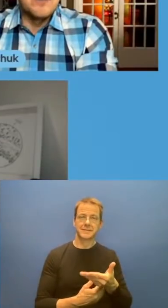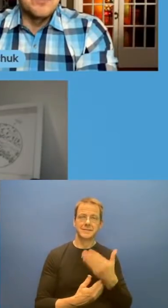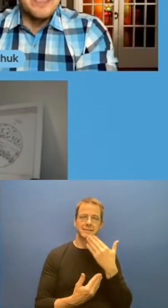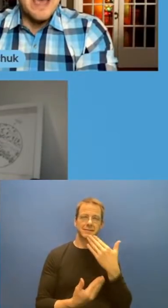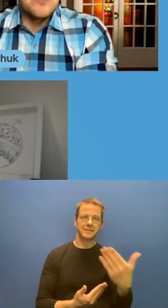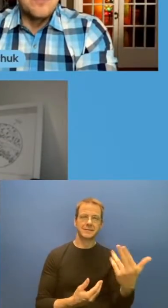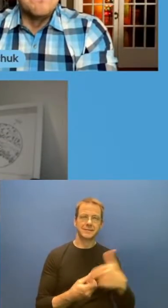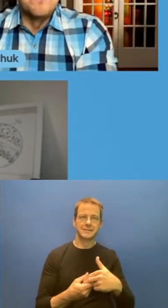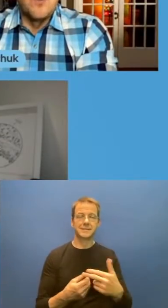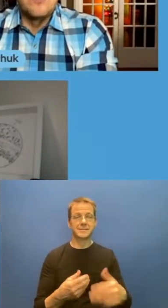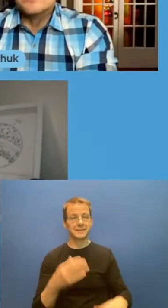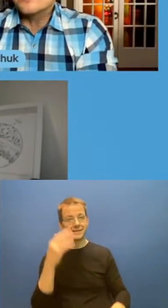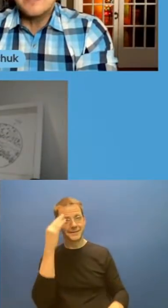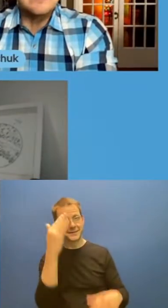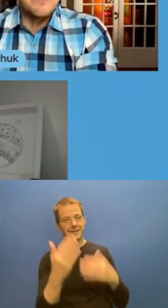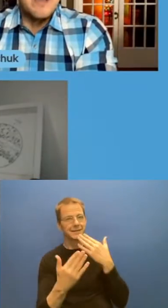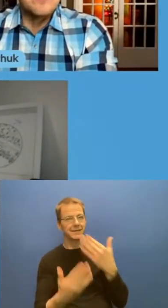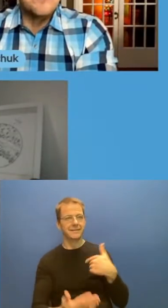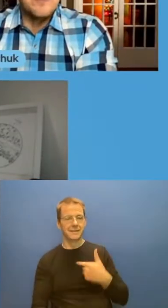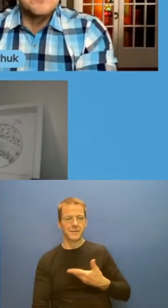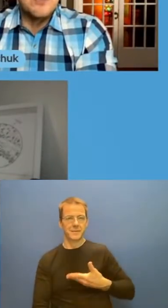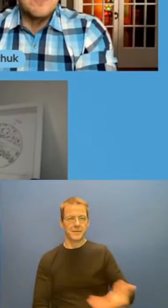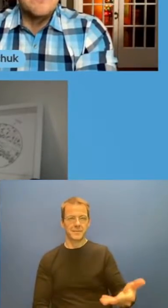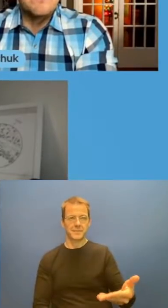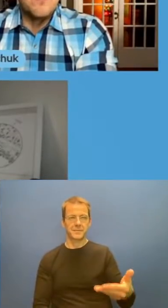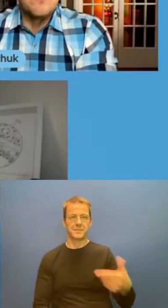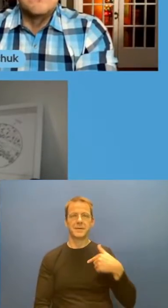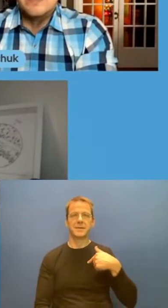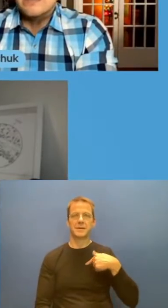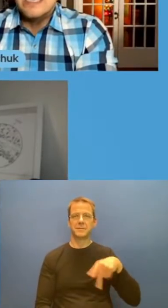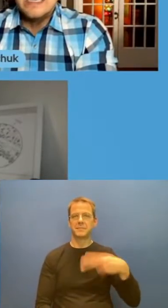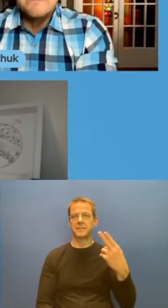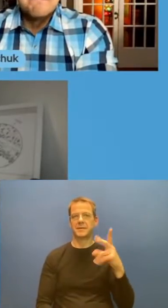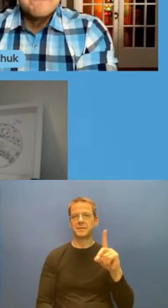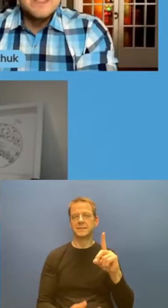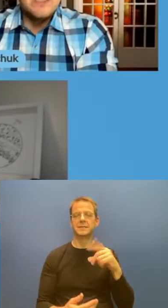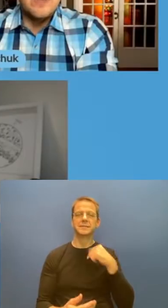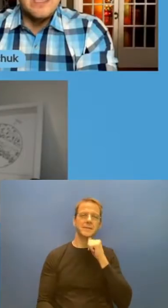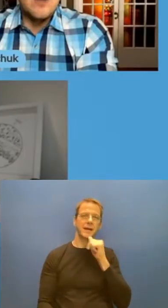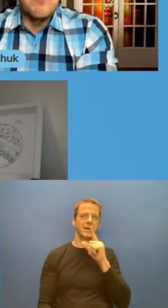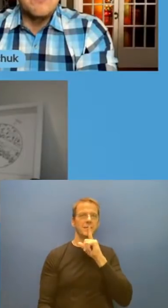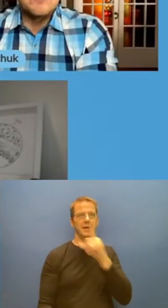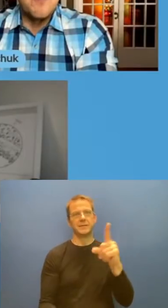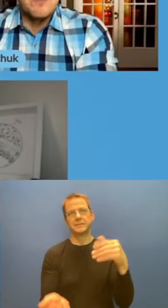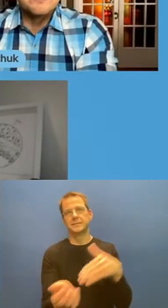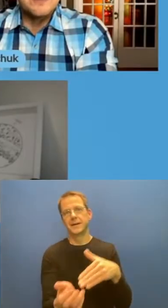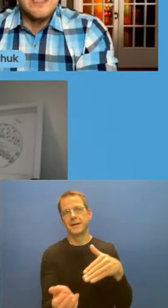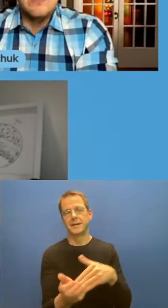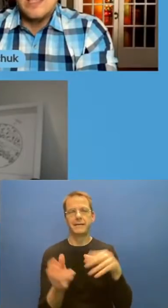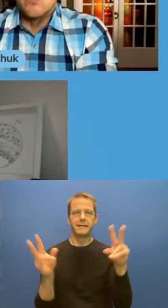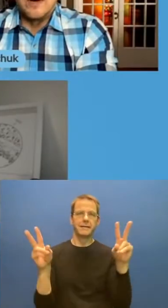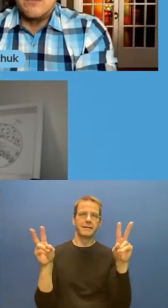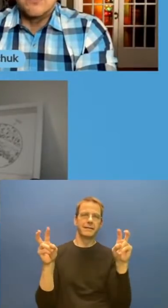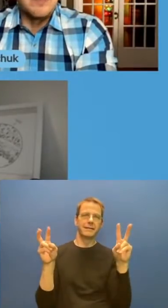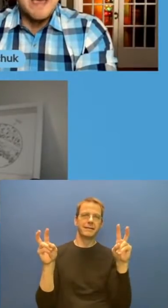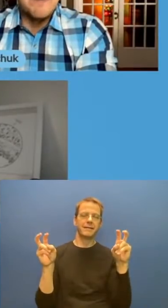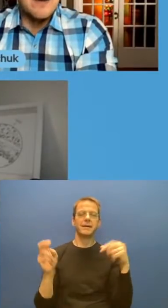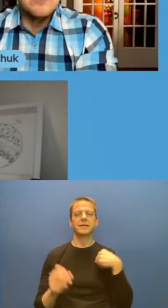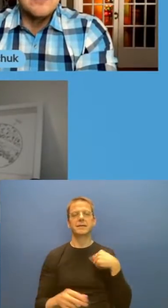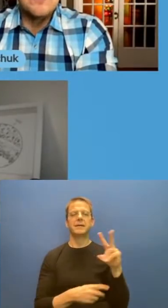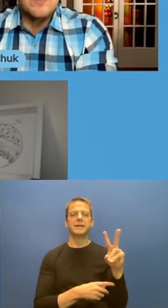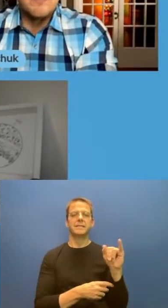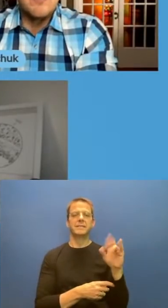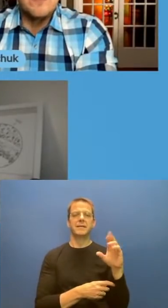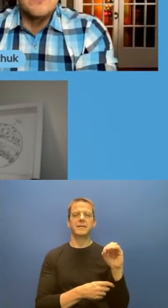Listen, I'm a moderately adequate virologist that somehow has found himself kind of involved in in outbreak response and working with